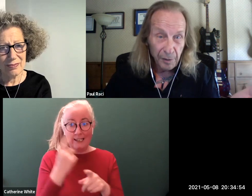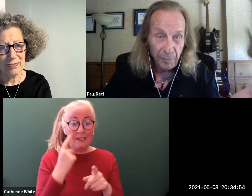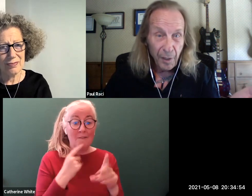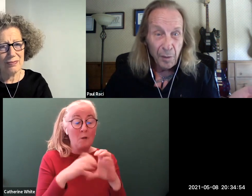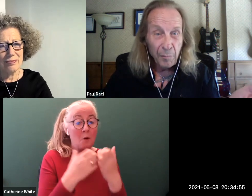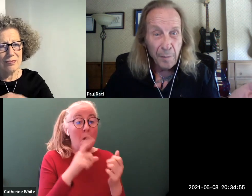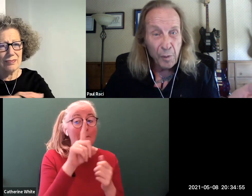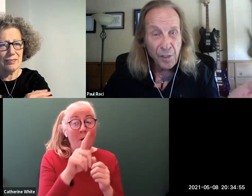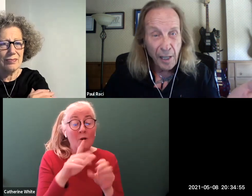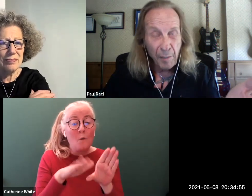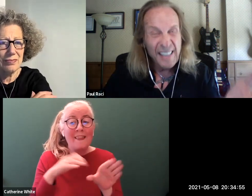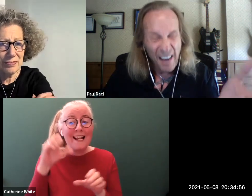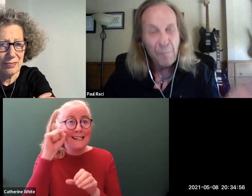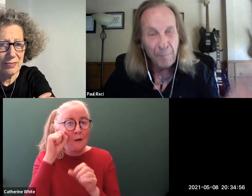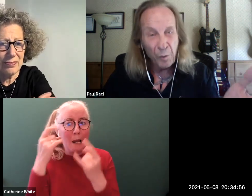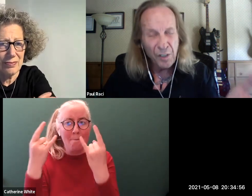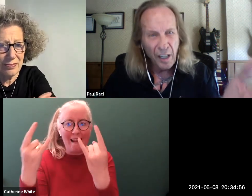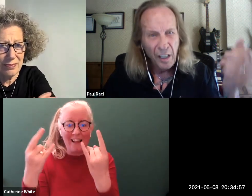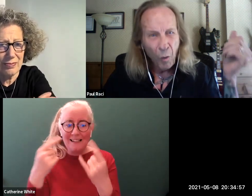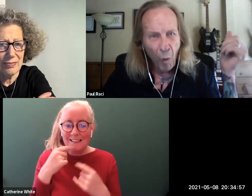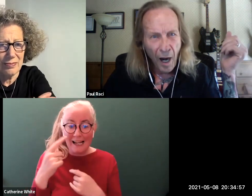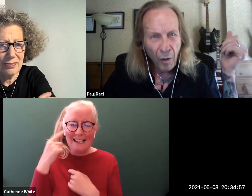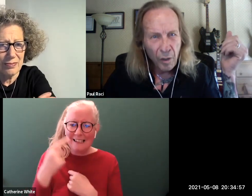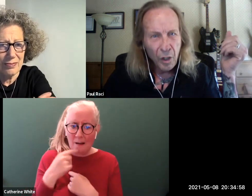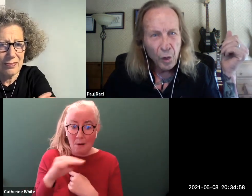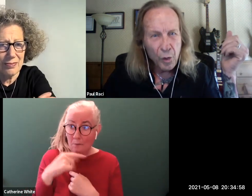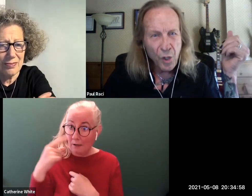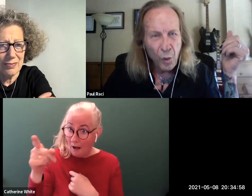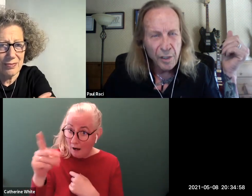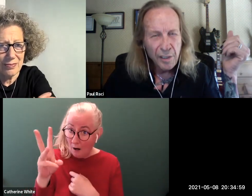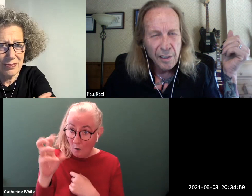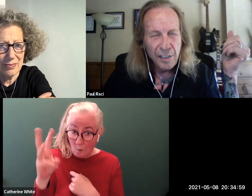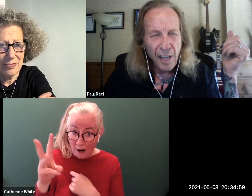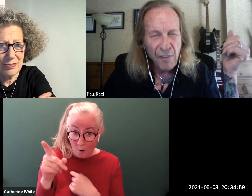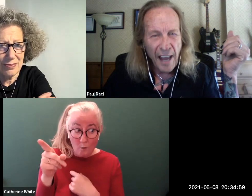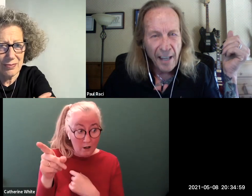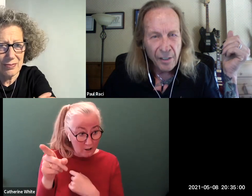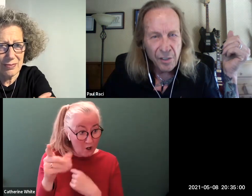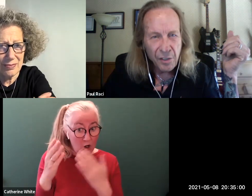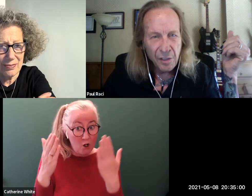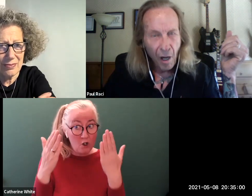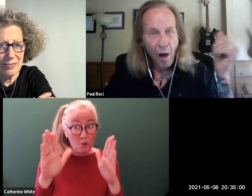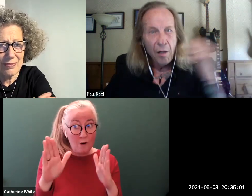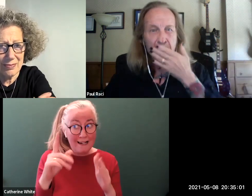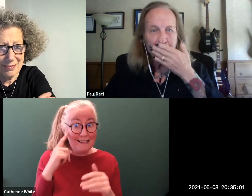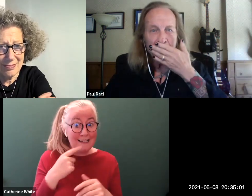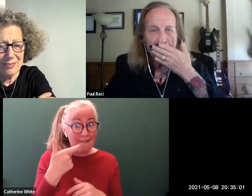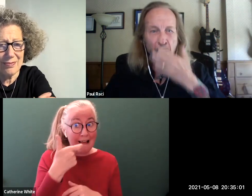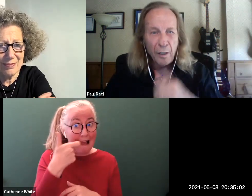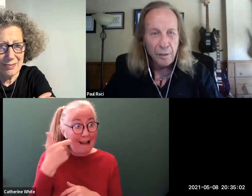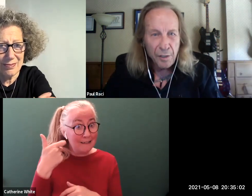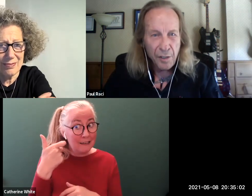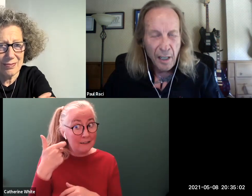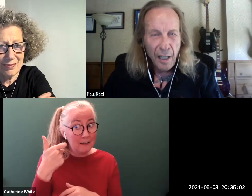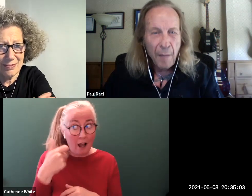Metal. People would say to me, deaf people would say, wow, you showed deaf addicts. Oh